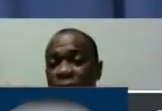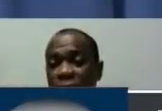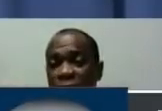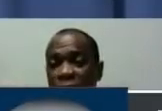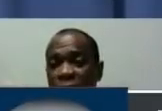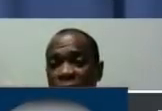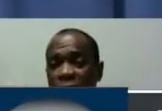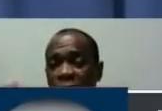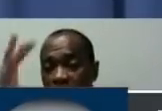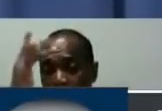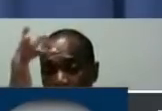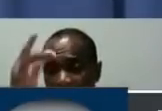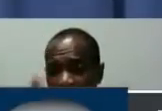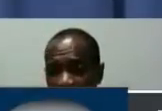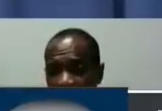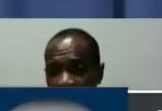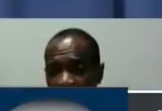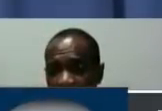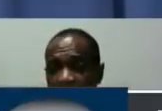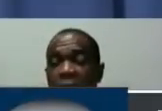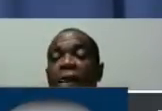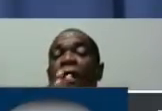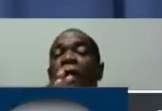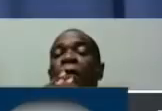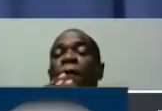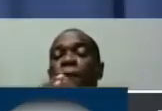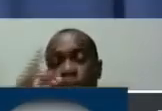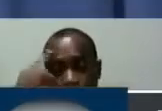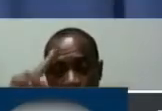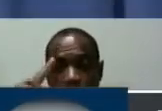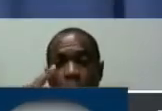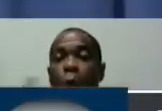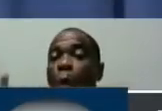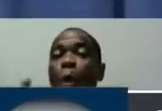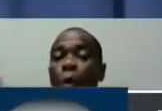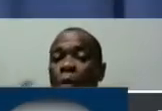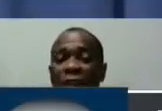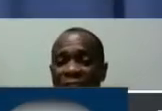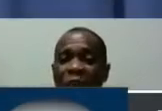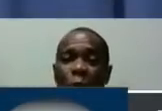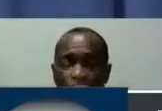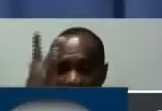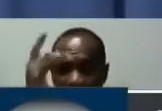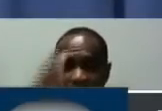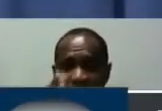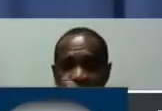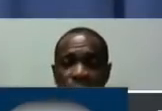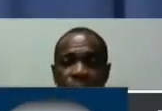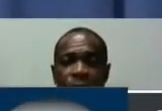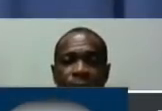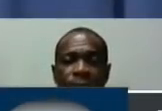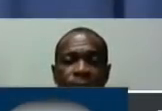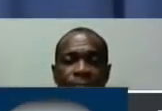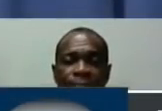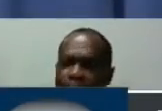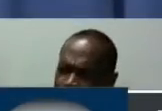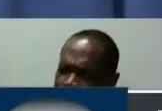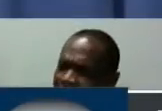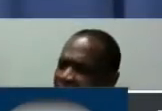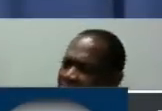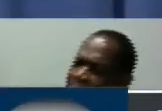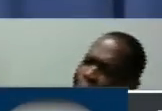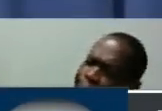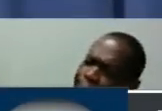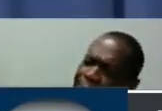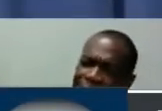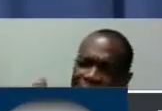to COVID. And I really want to thank Dr. Mariam Richards here. She doesn't get the acknowledgement that she deserves